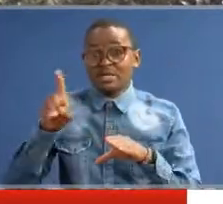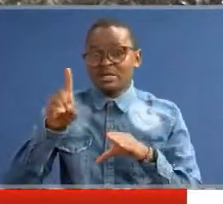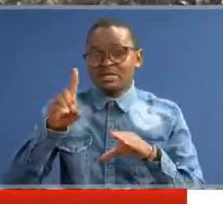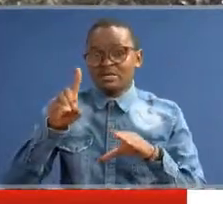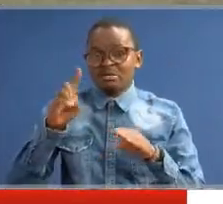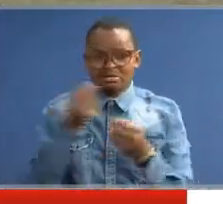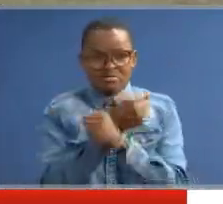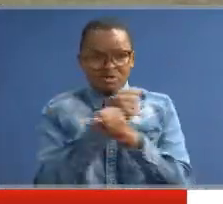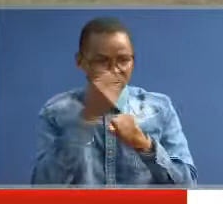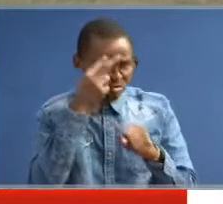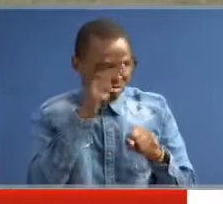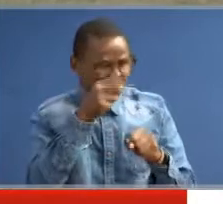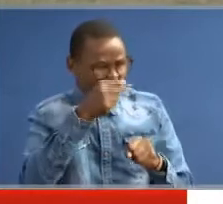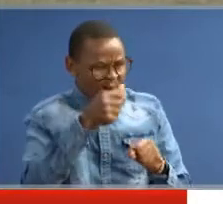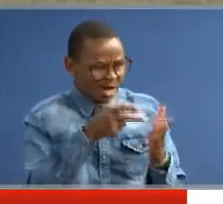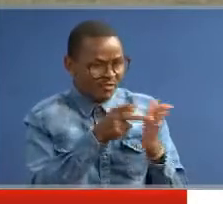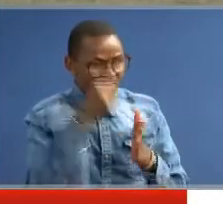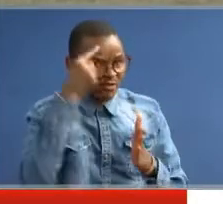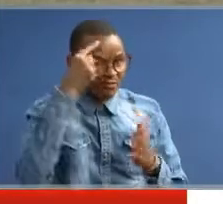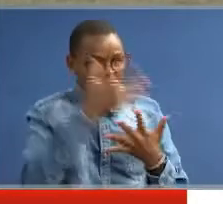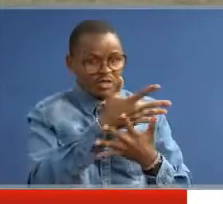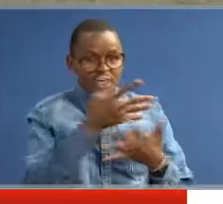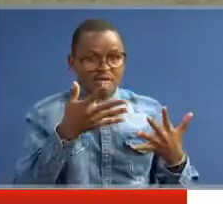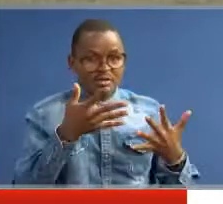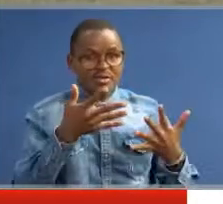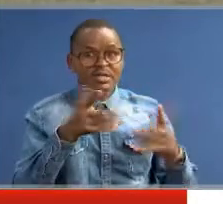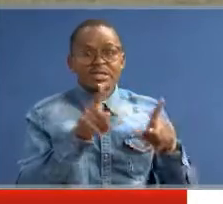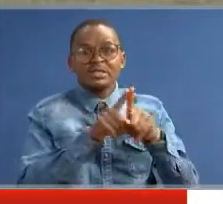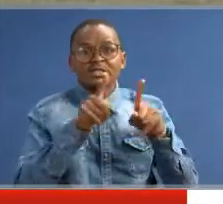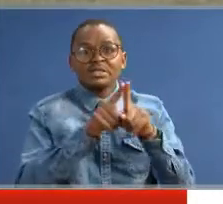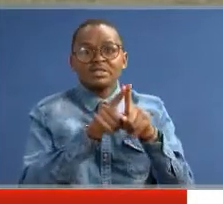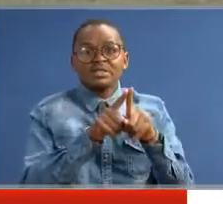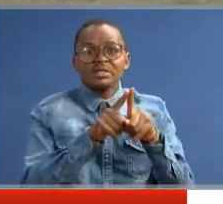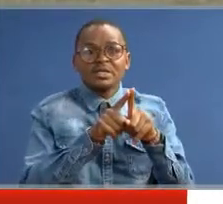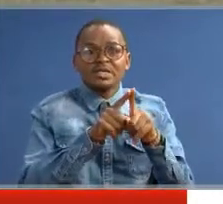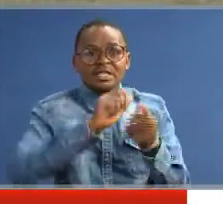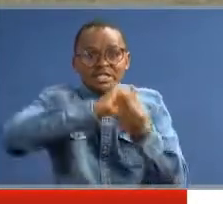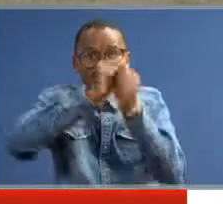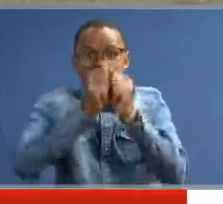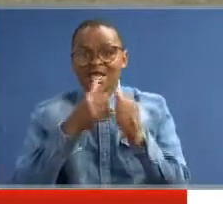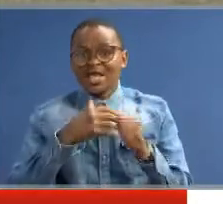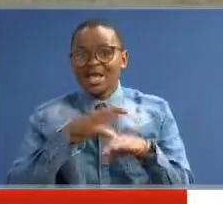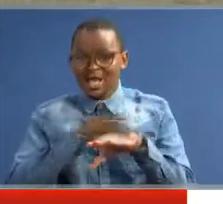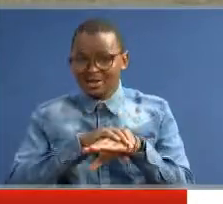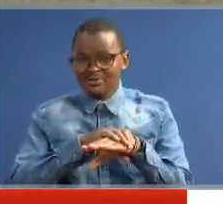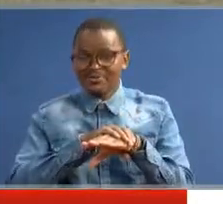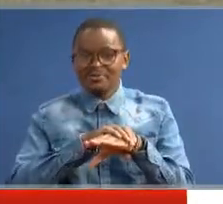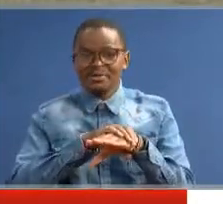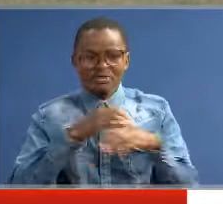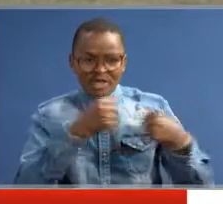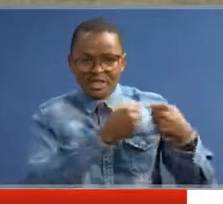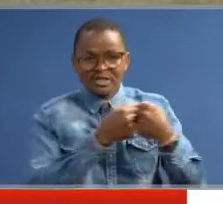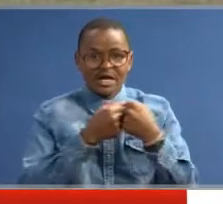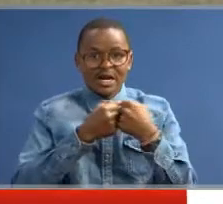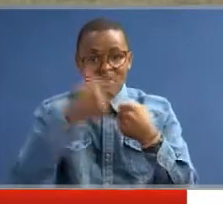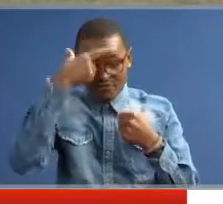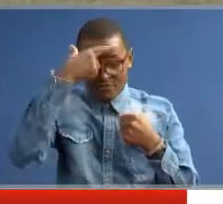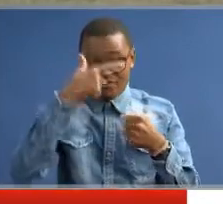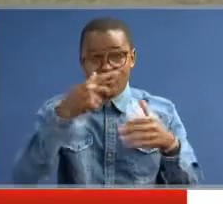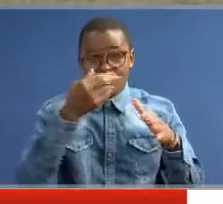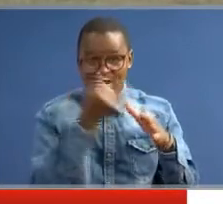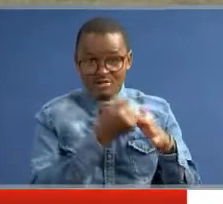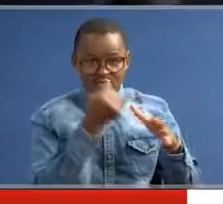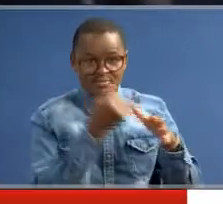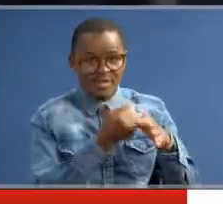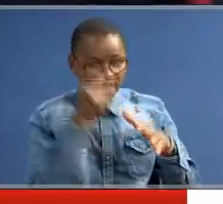they cannot see the money they pay for items with and even the balance they receive. With the challenges of the visually impaired in